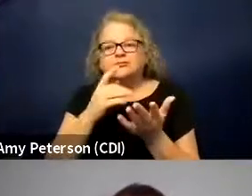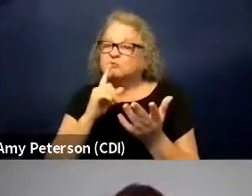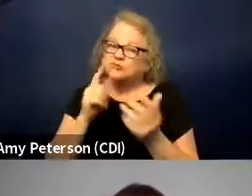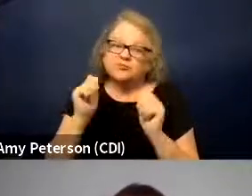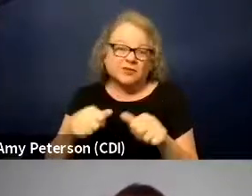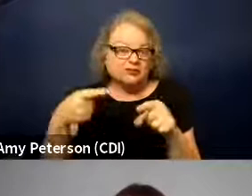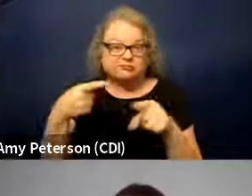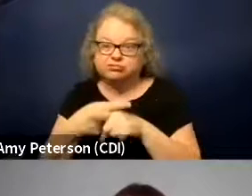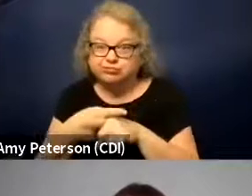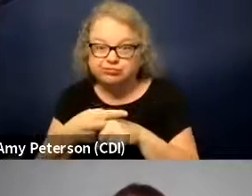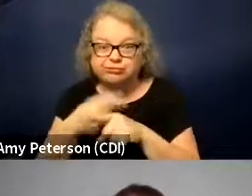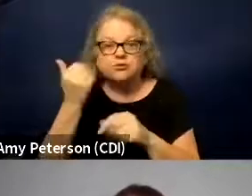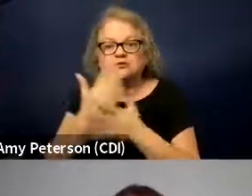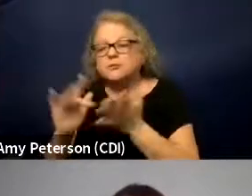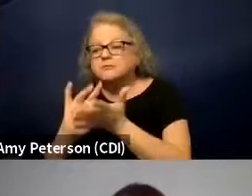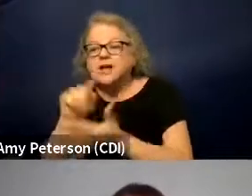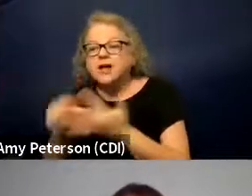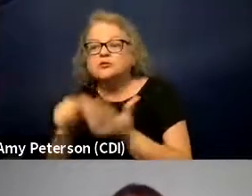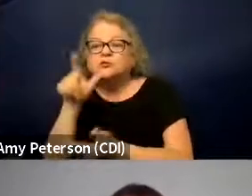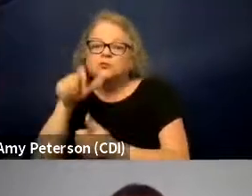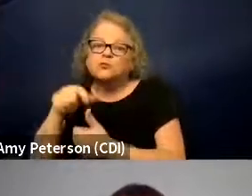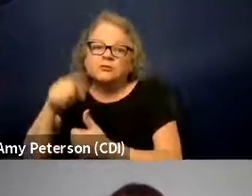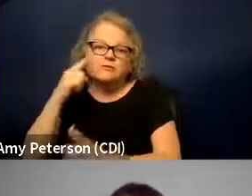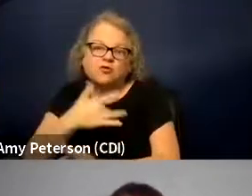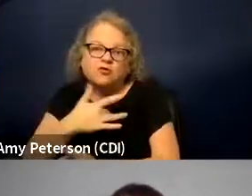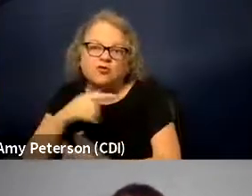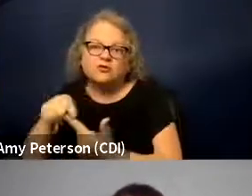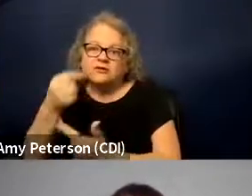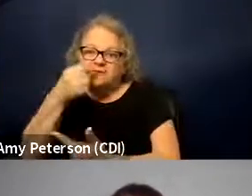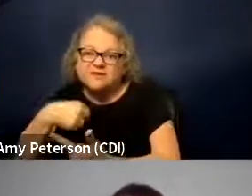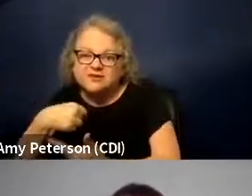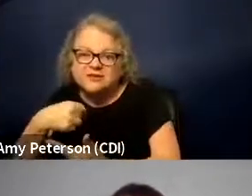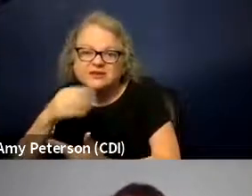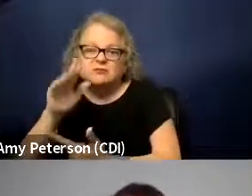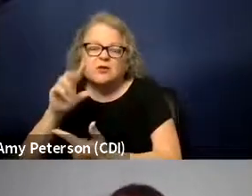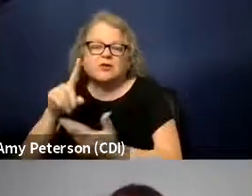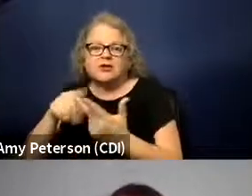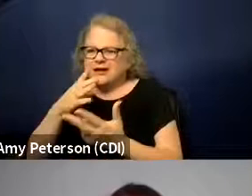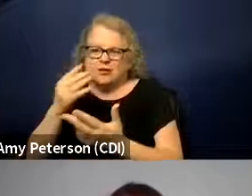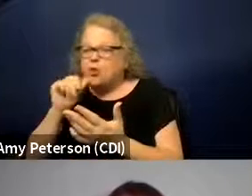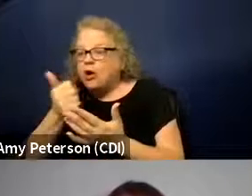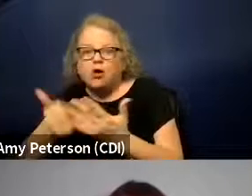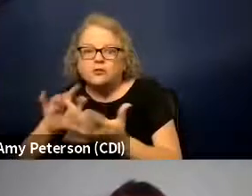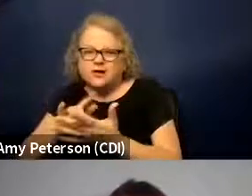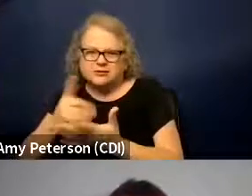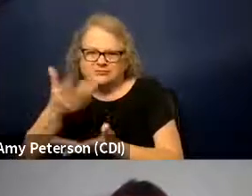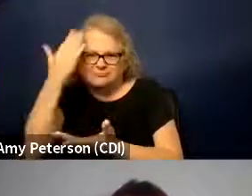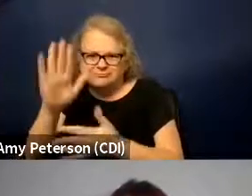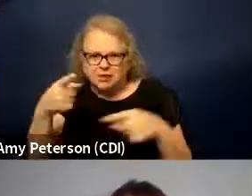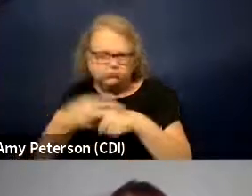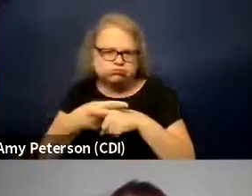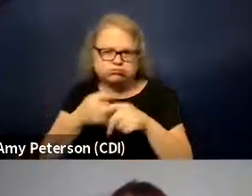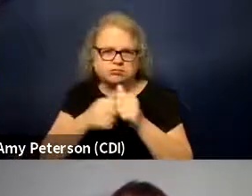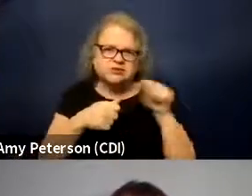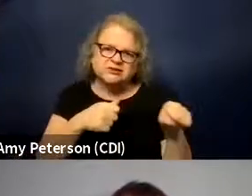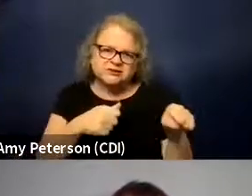want to take this medication except under the direct care of a physician. Right now, there is no evidence